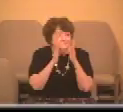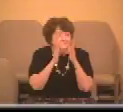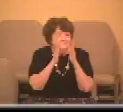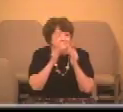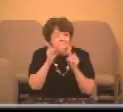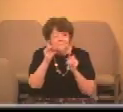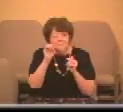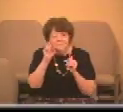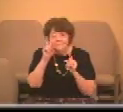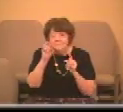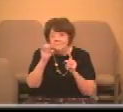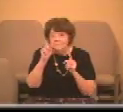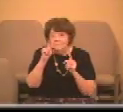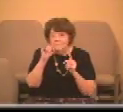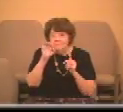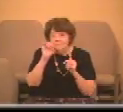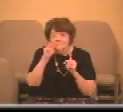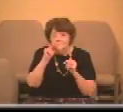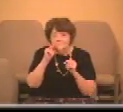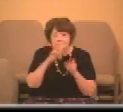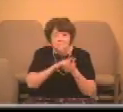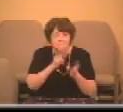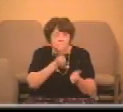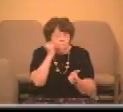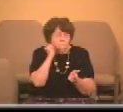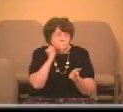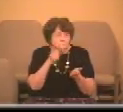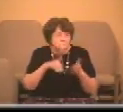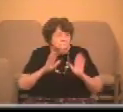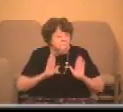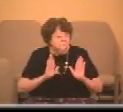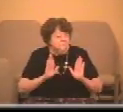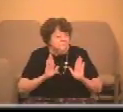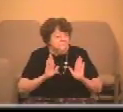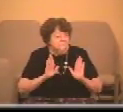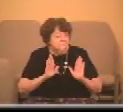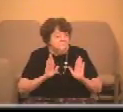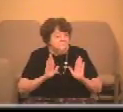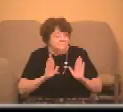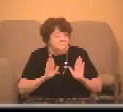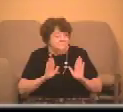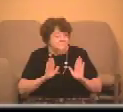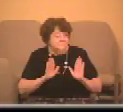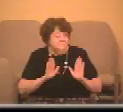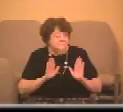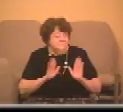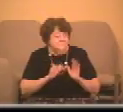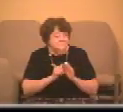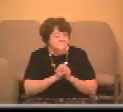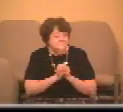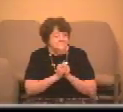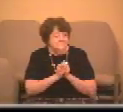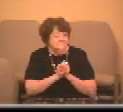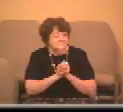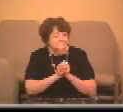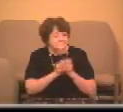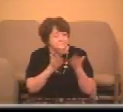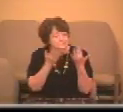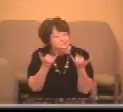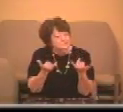devotion that refuse to give up or refuse to give in.